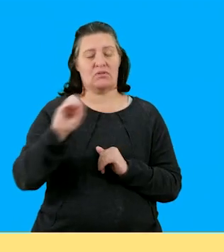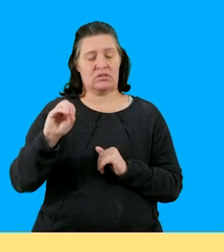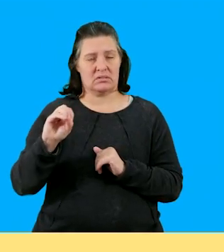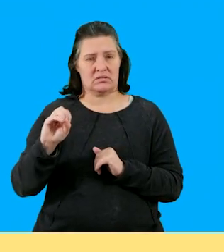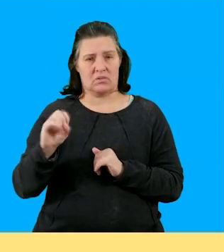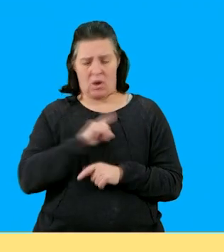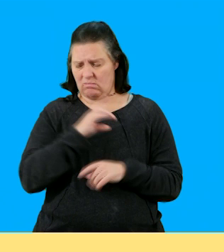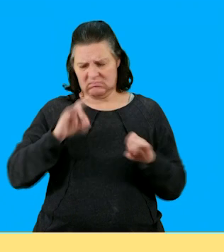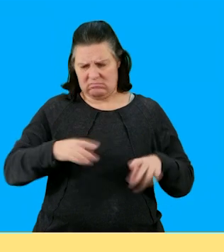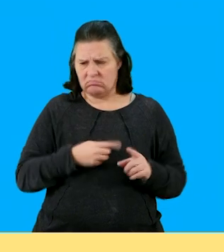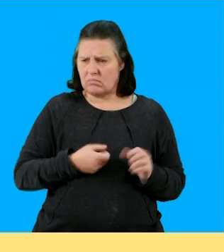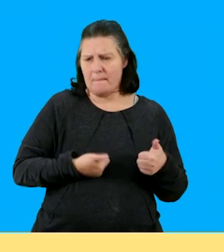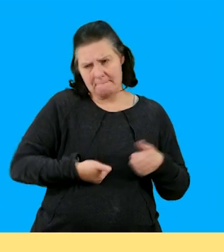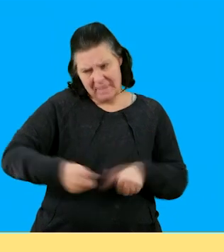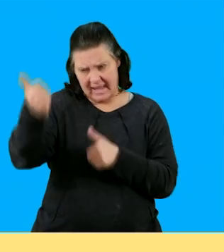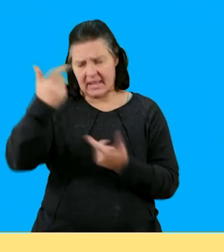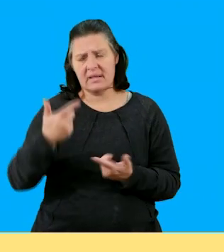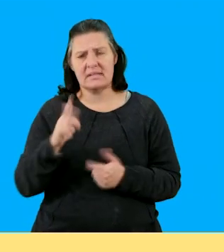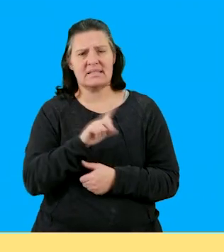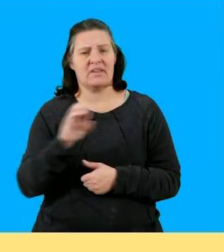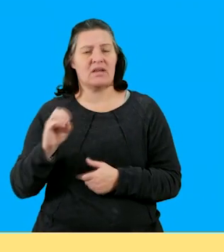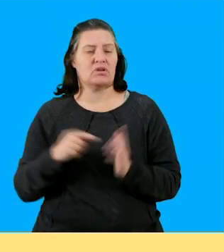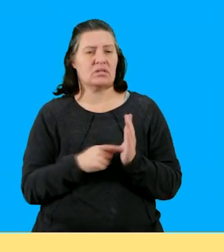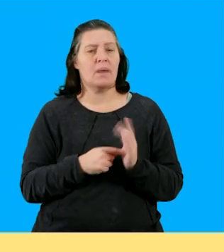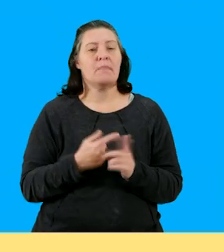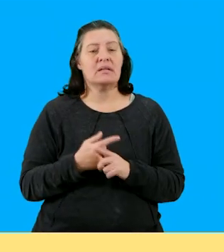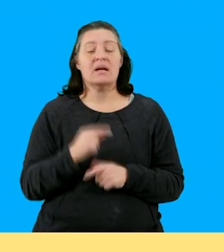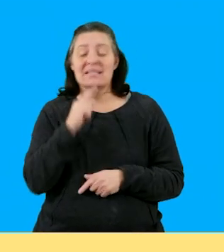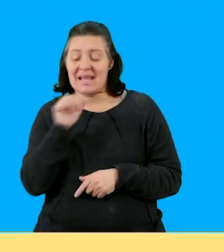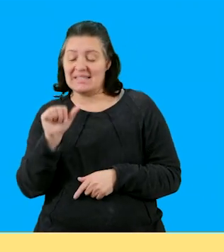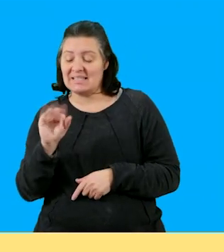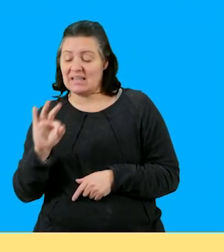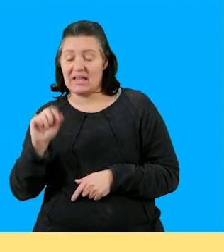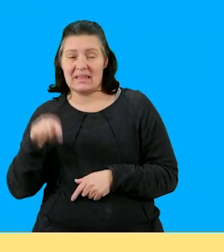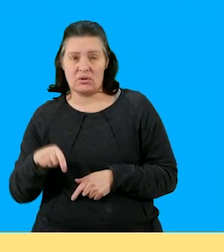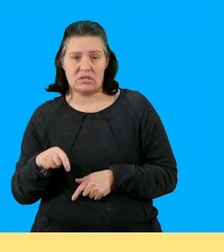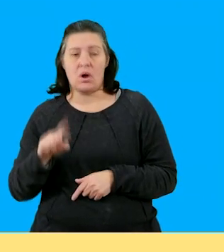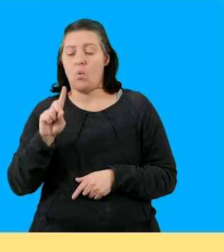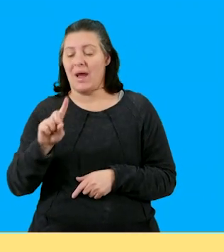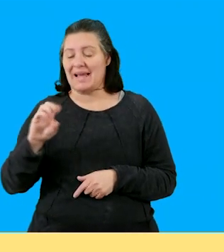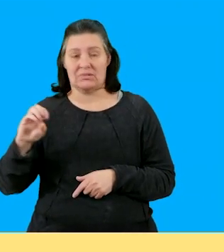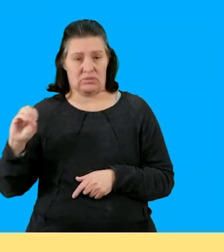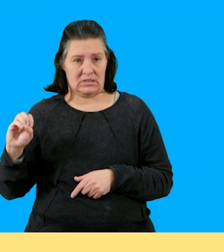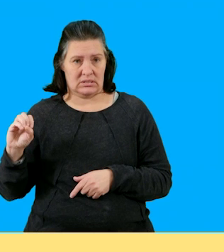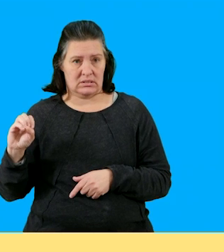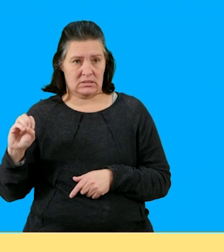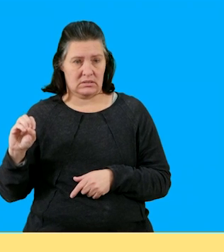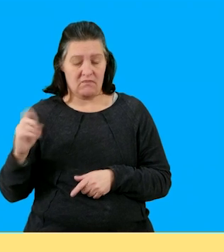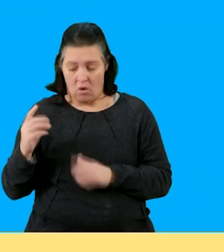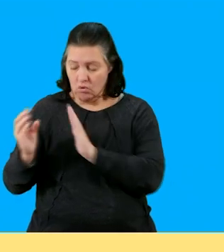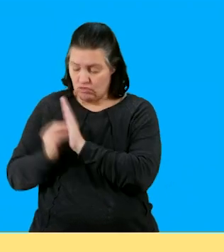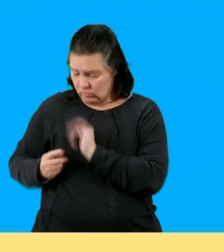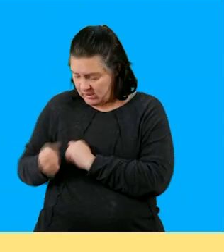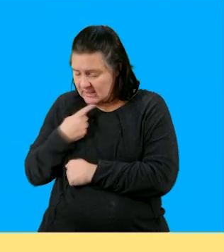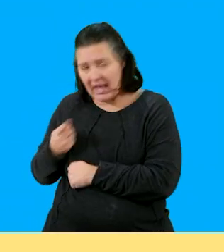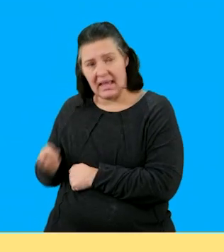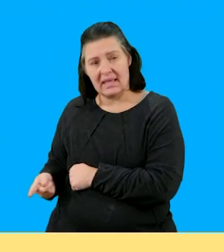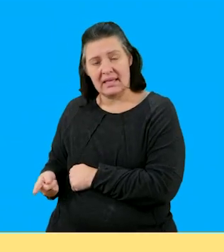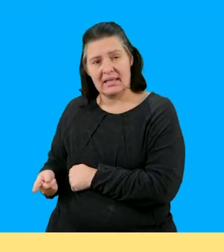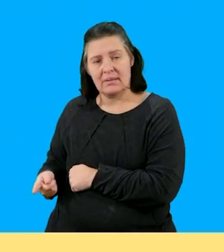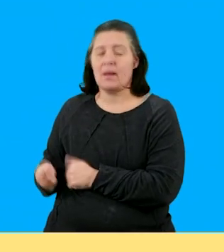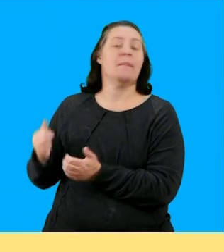business books. Then we did a physical stock count. Then we counted all items in the business and we found